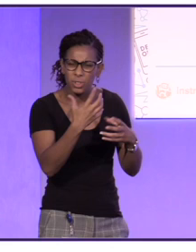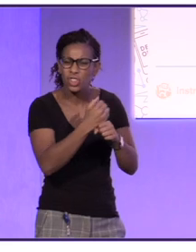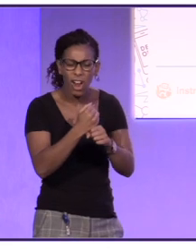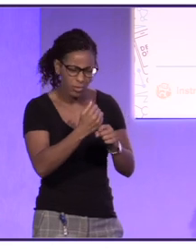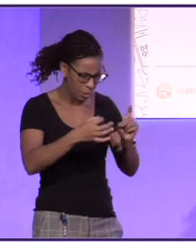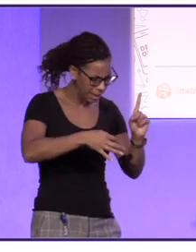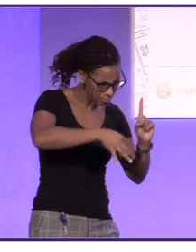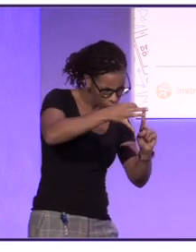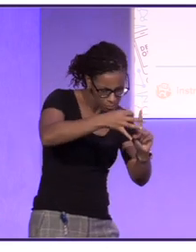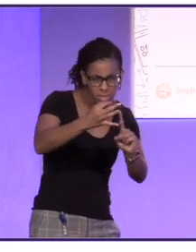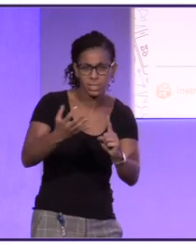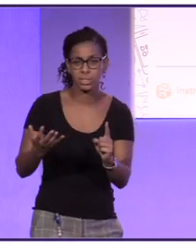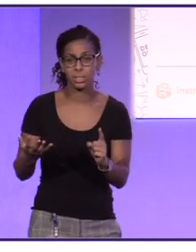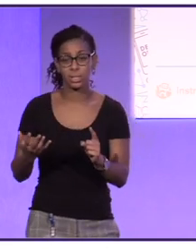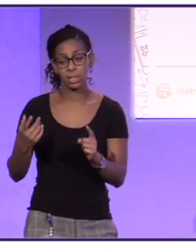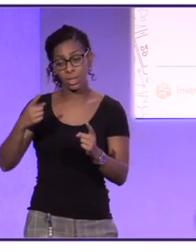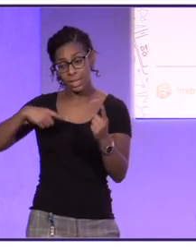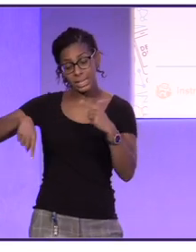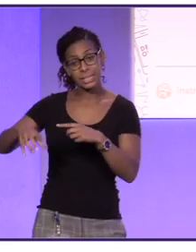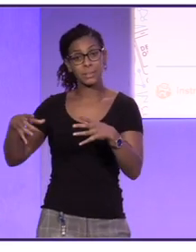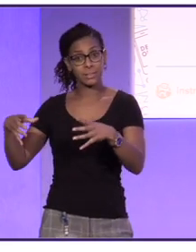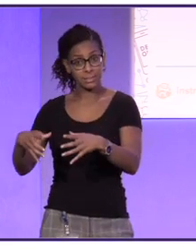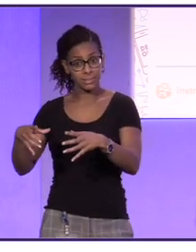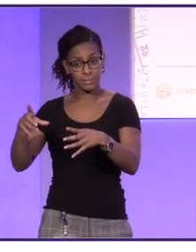these people were dedicated